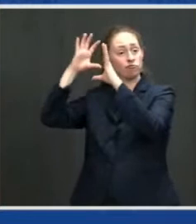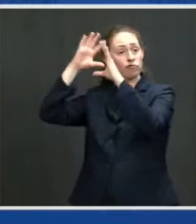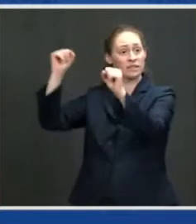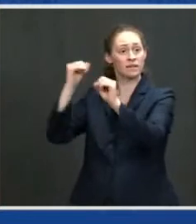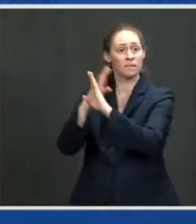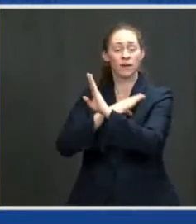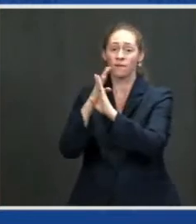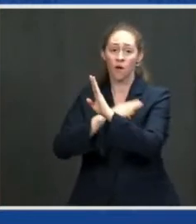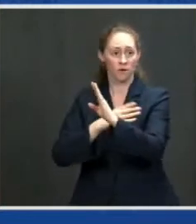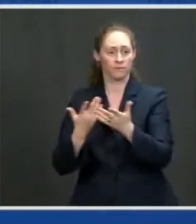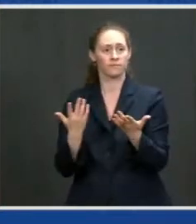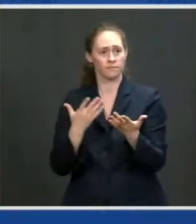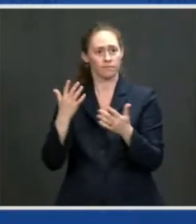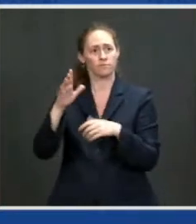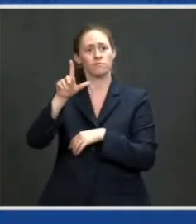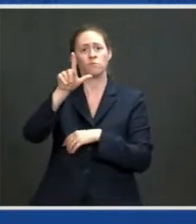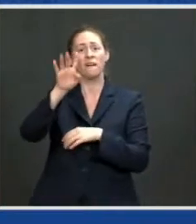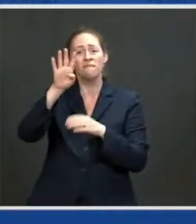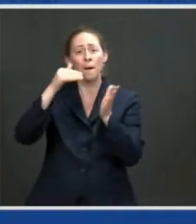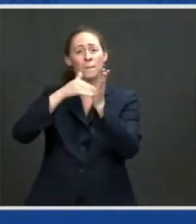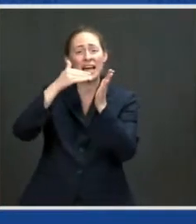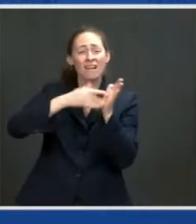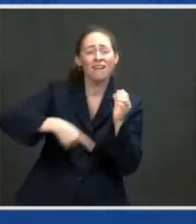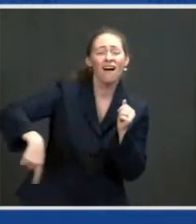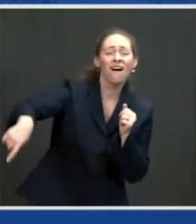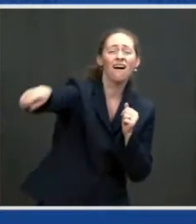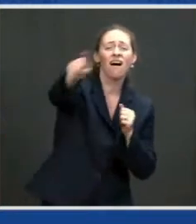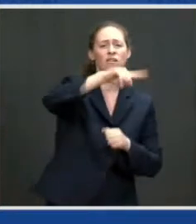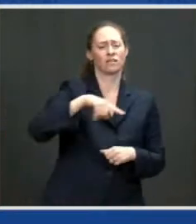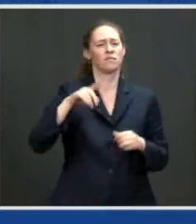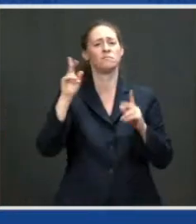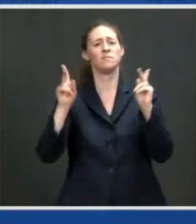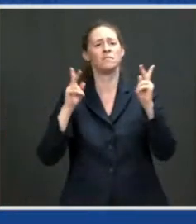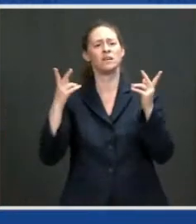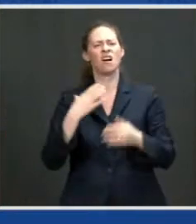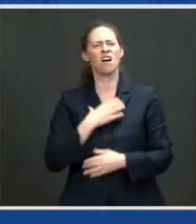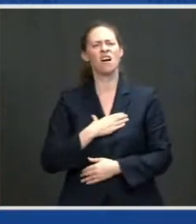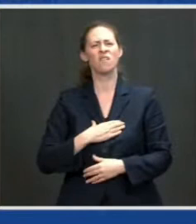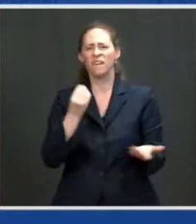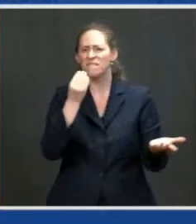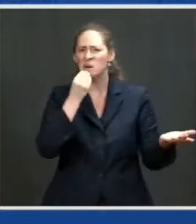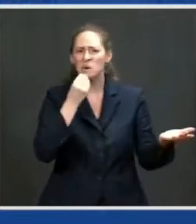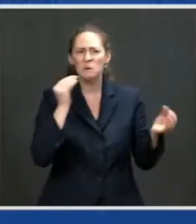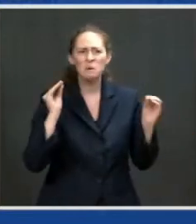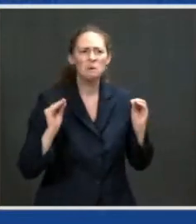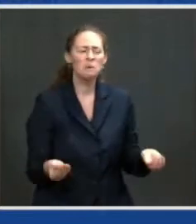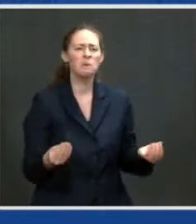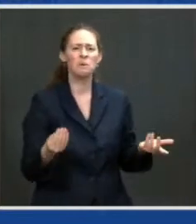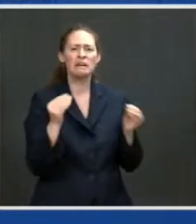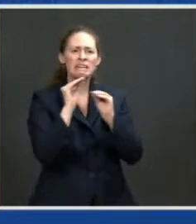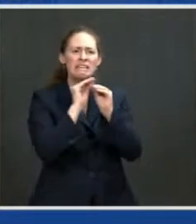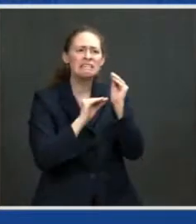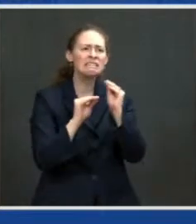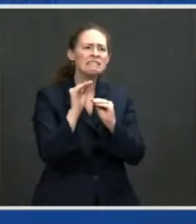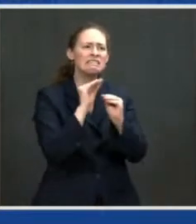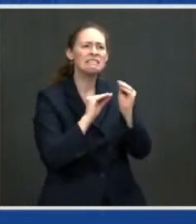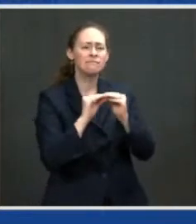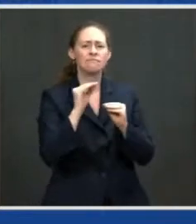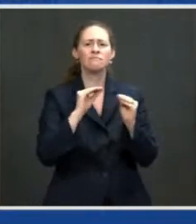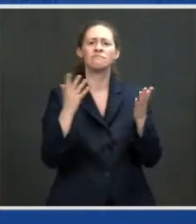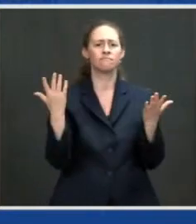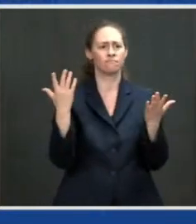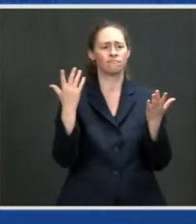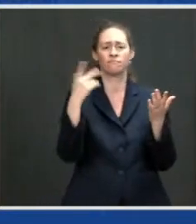were going hungry. Marcy's heard me say this before. Did you ever think you'd see People lined up for miles and miles and